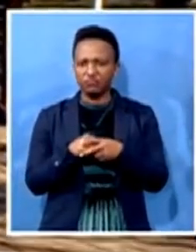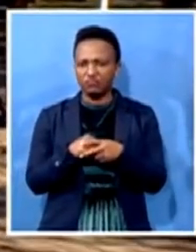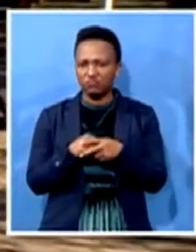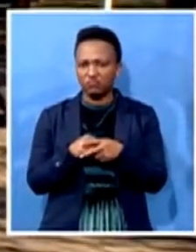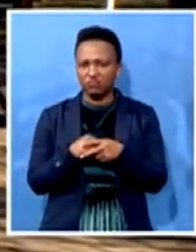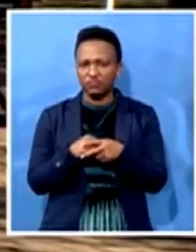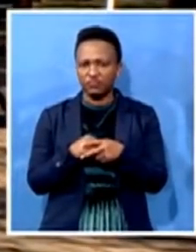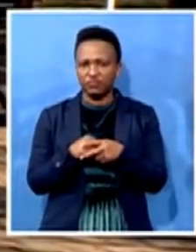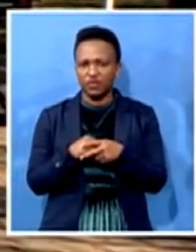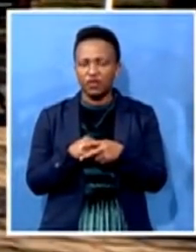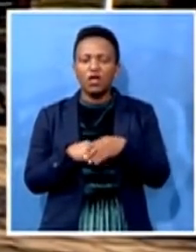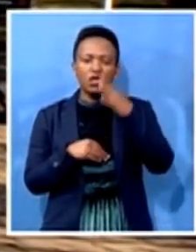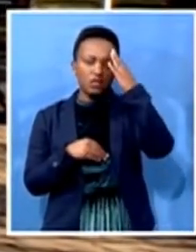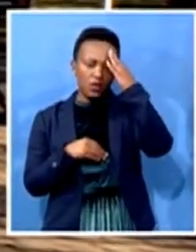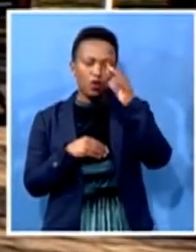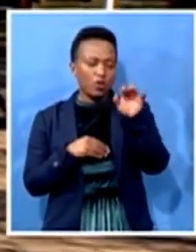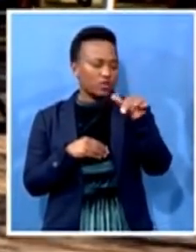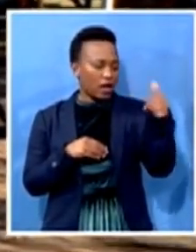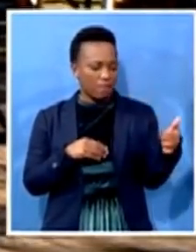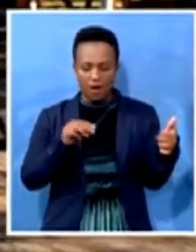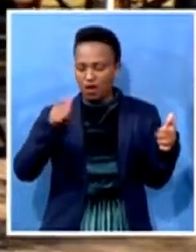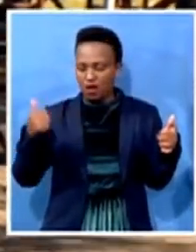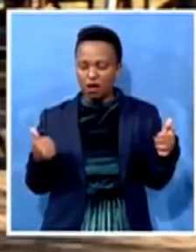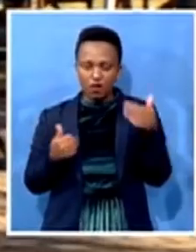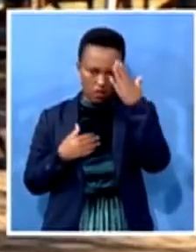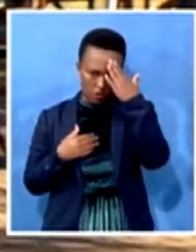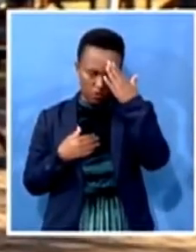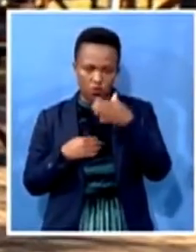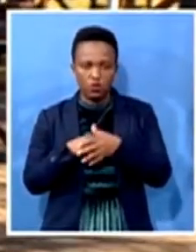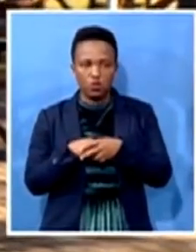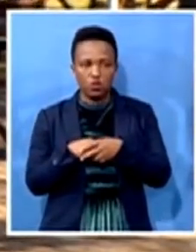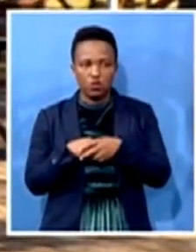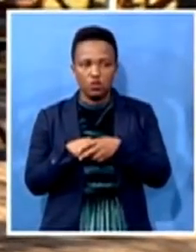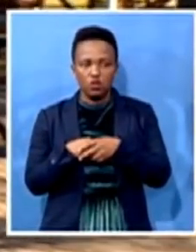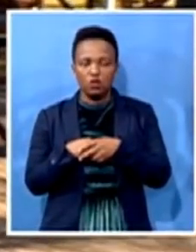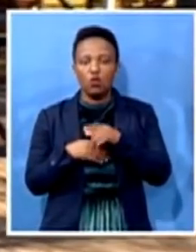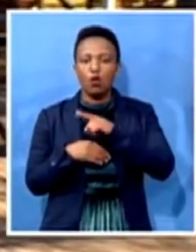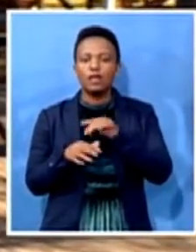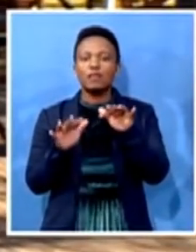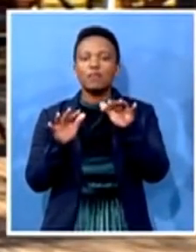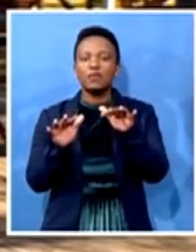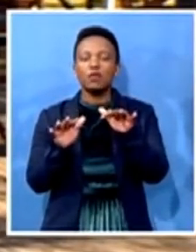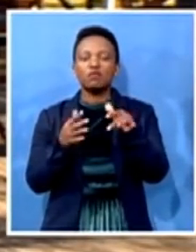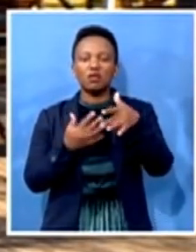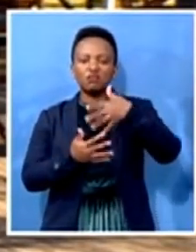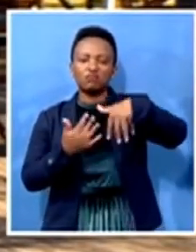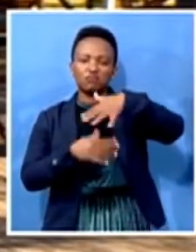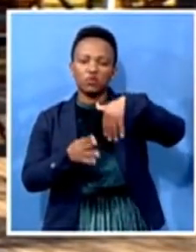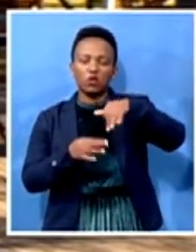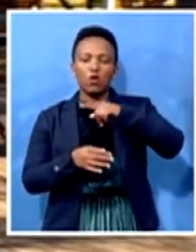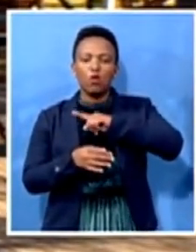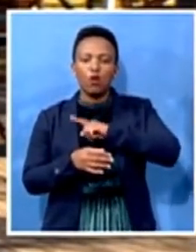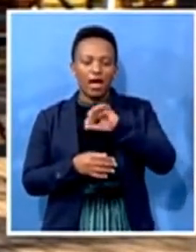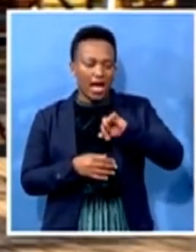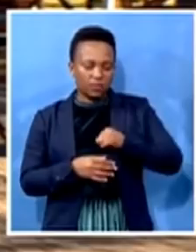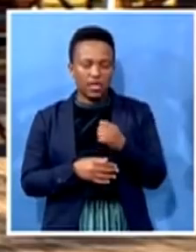they are the people who are associating with us. My husband went first because he was the one who tested